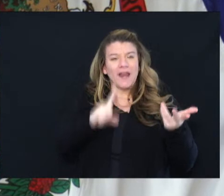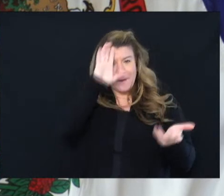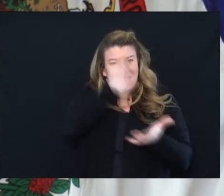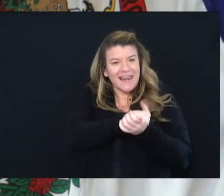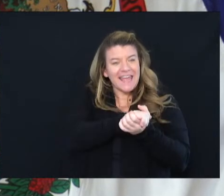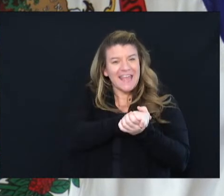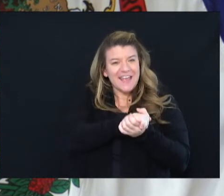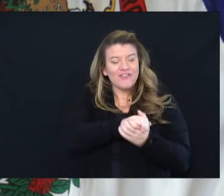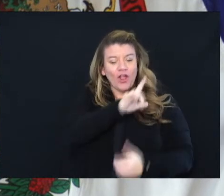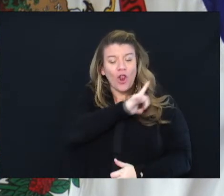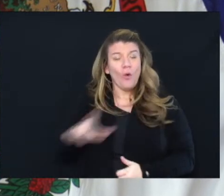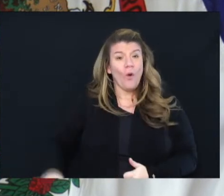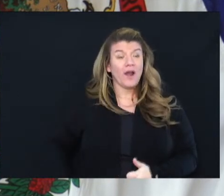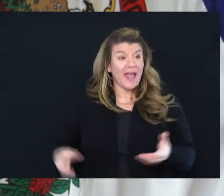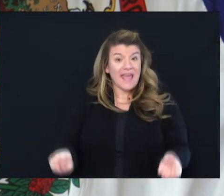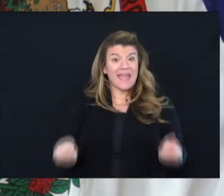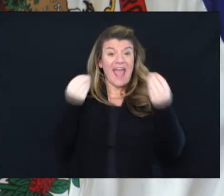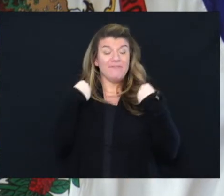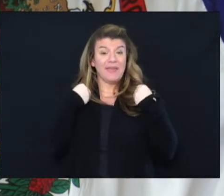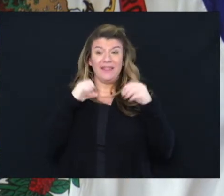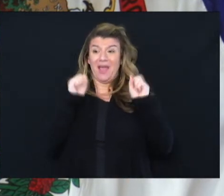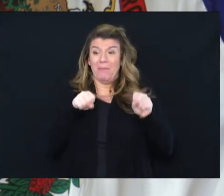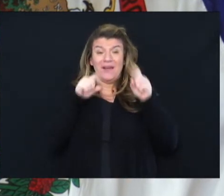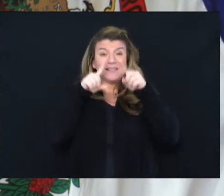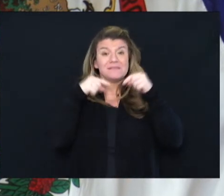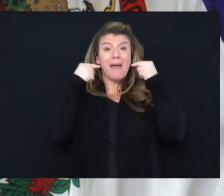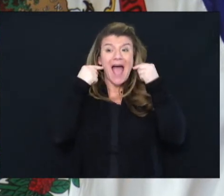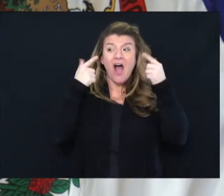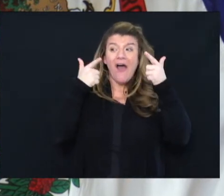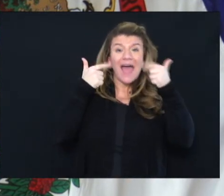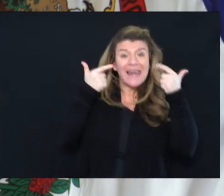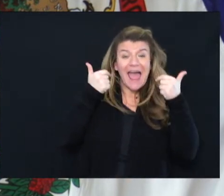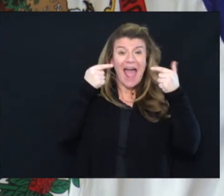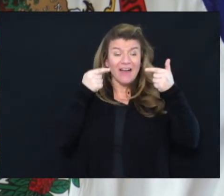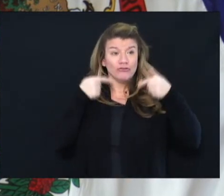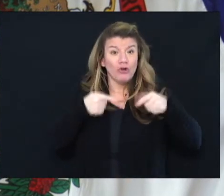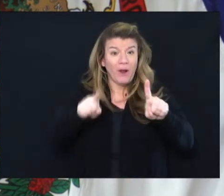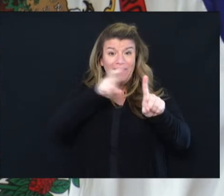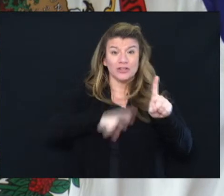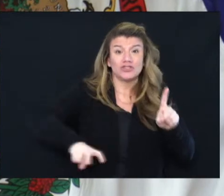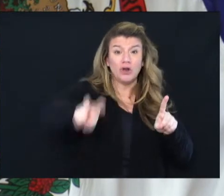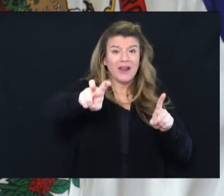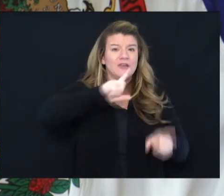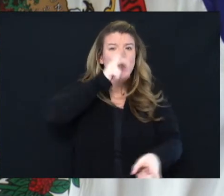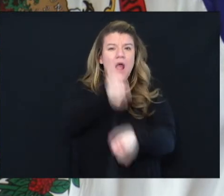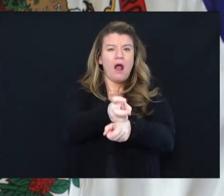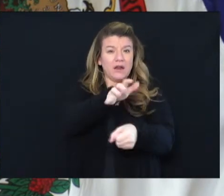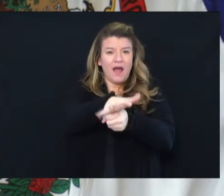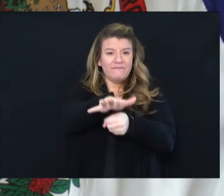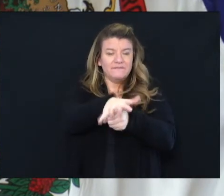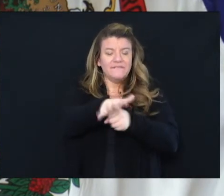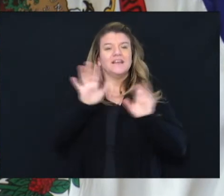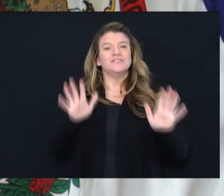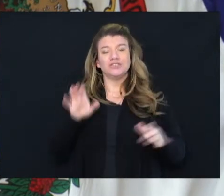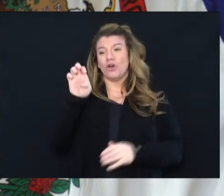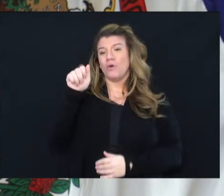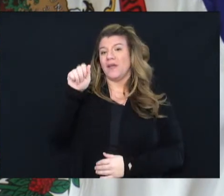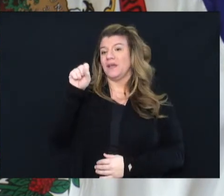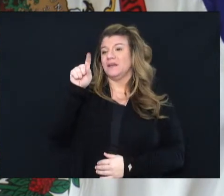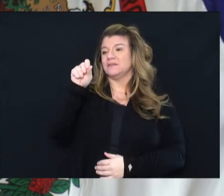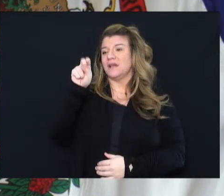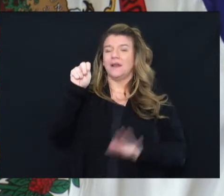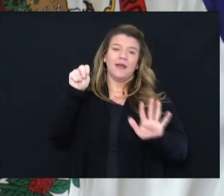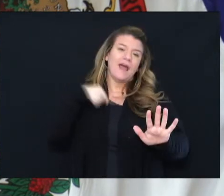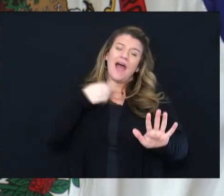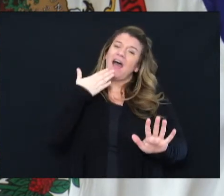gave us the ability to smile and to laugh, and this journey's tough enough. So Easton, I thank you